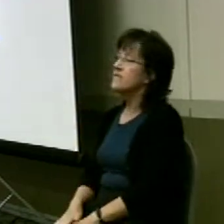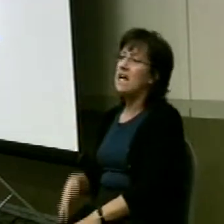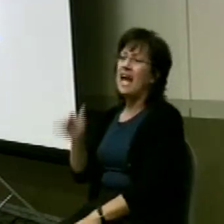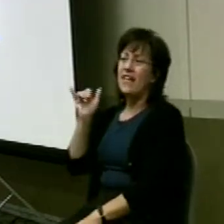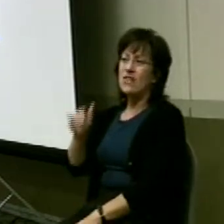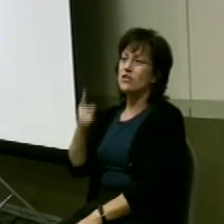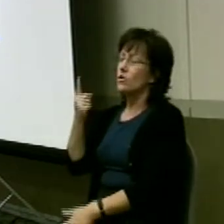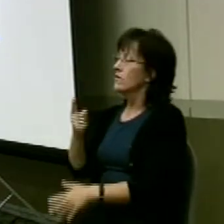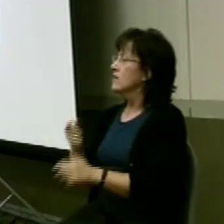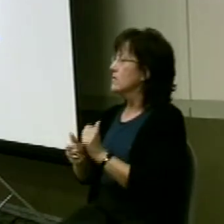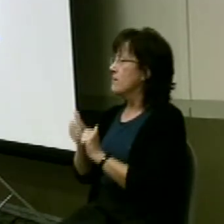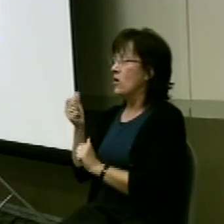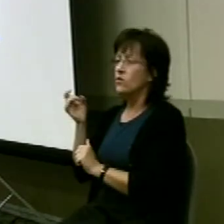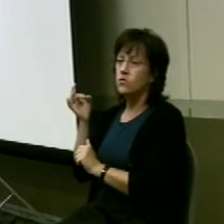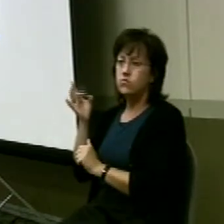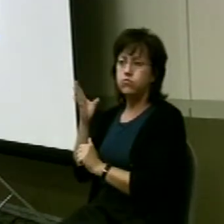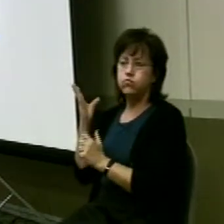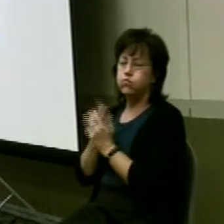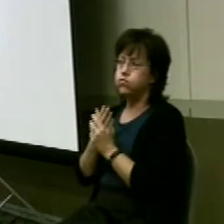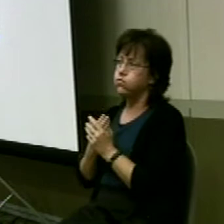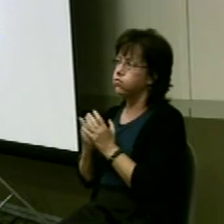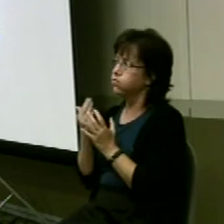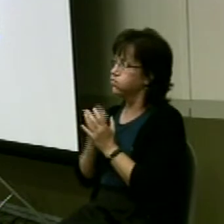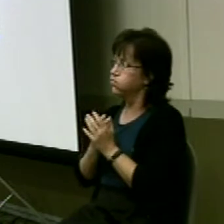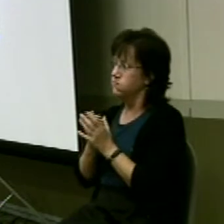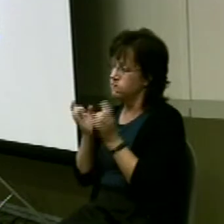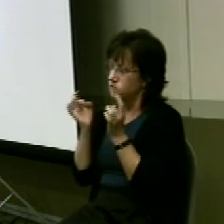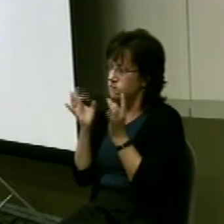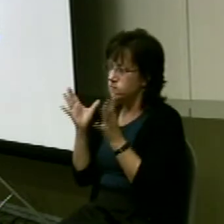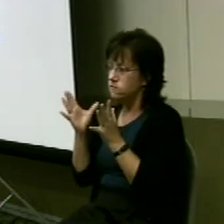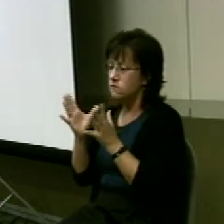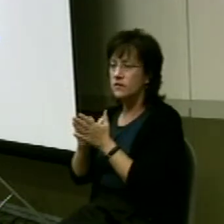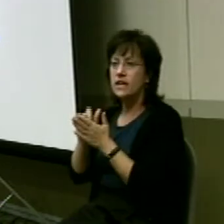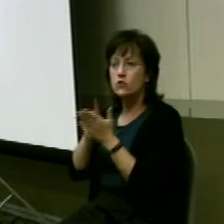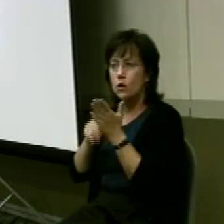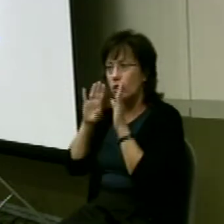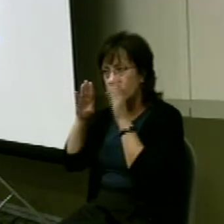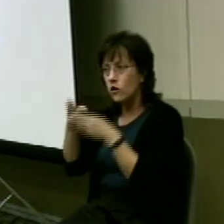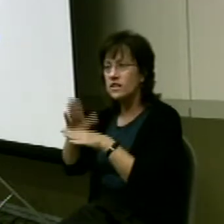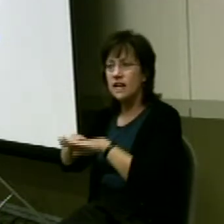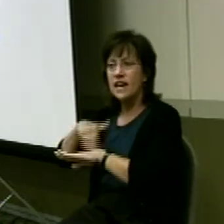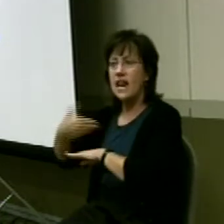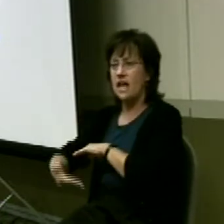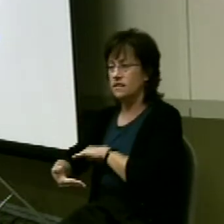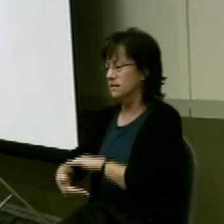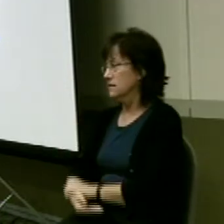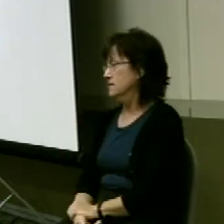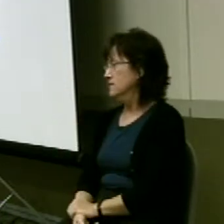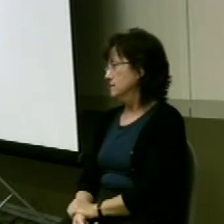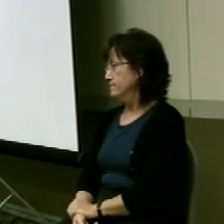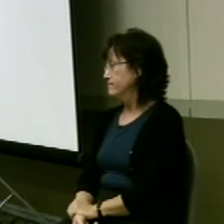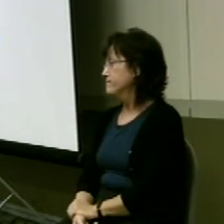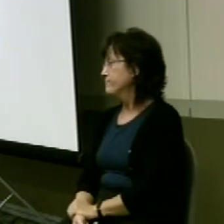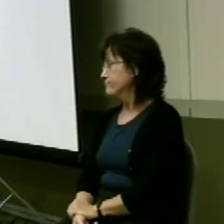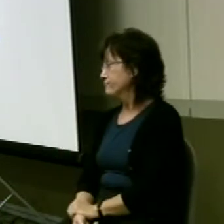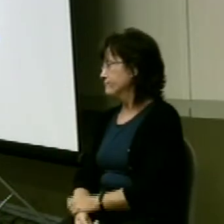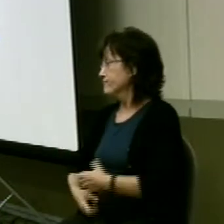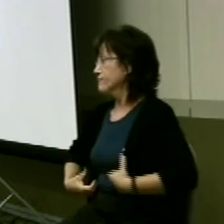through. Inappropriate touching was one of the most bothersome behaviors, so we decided to focus on that next.